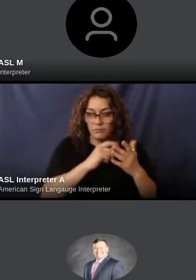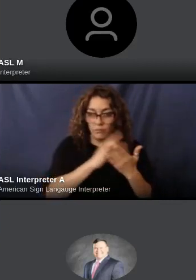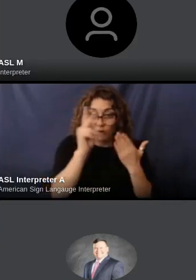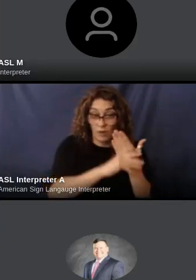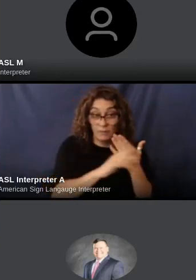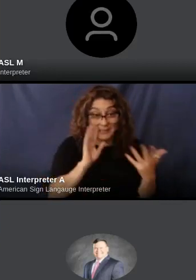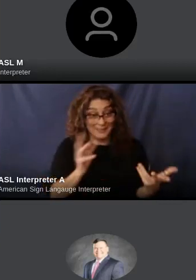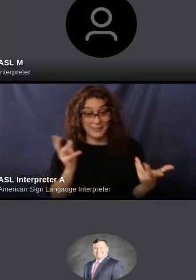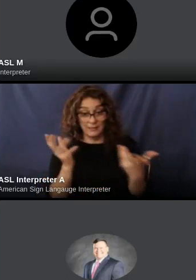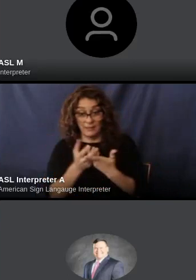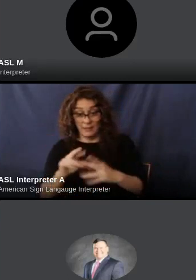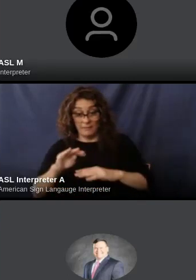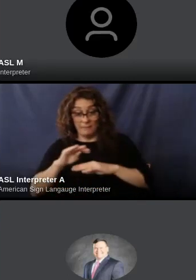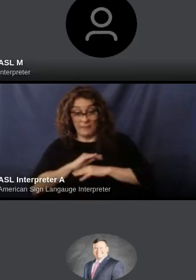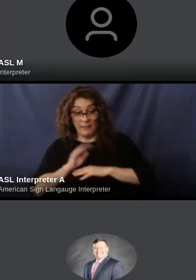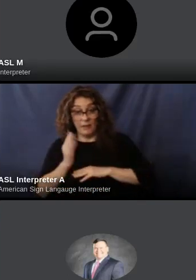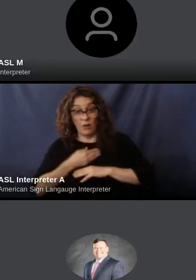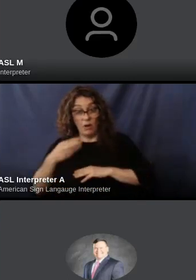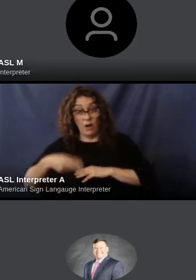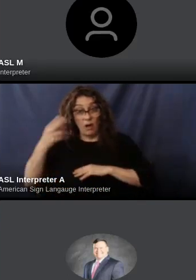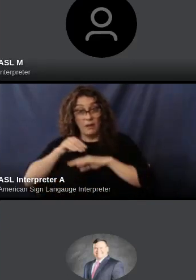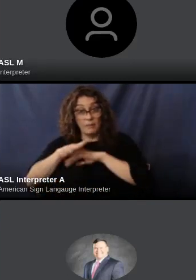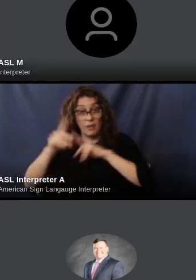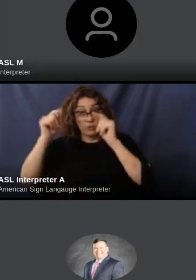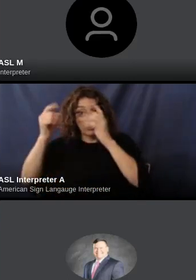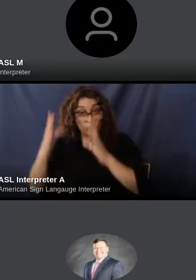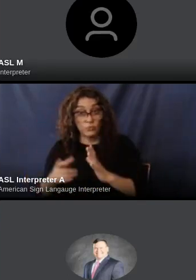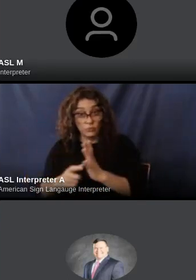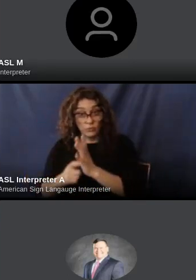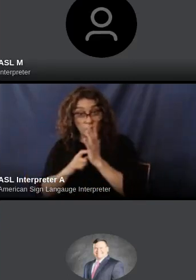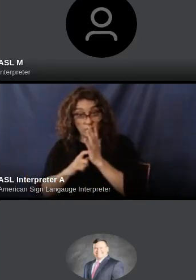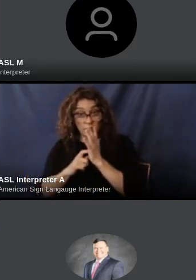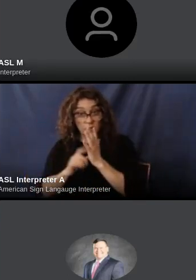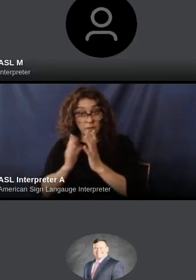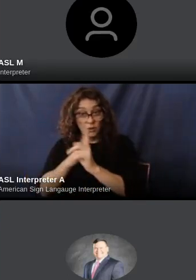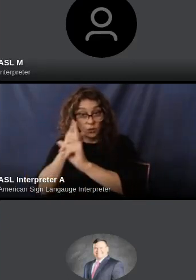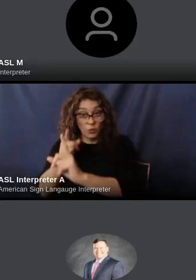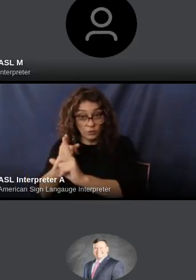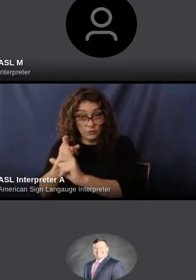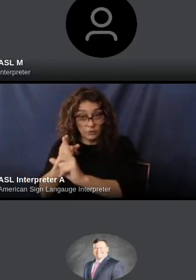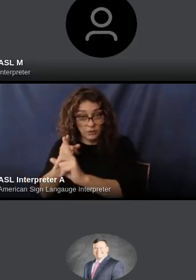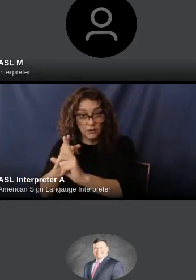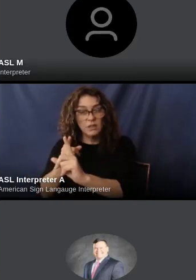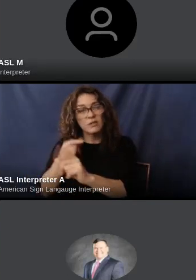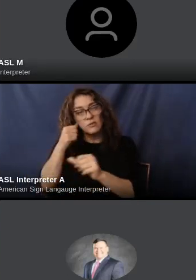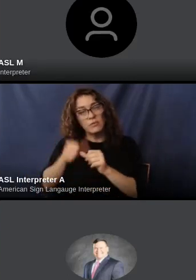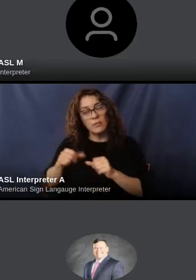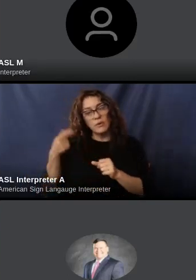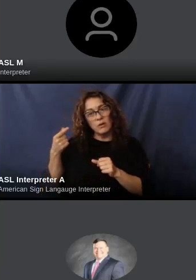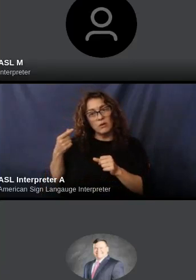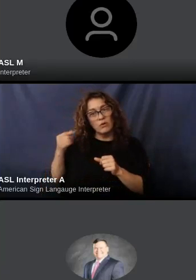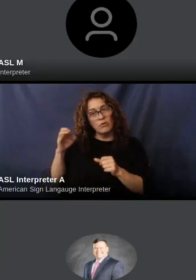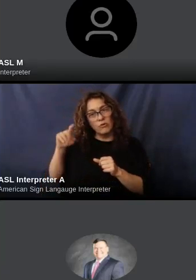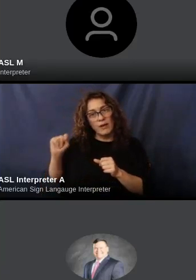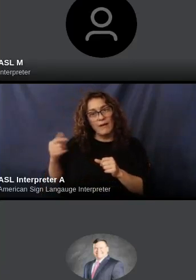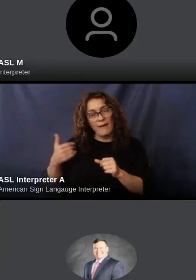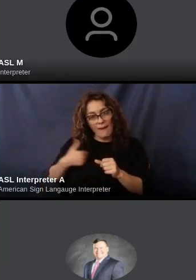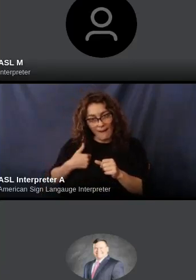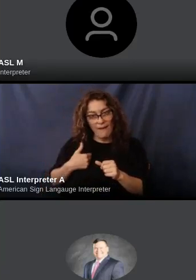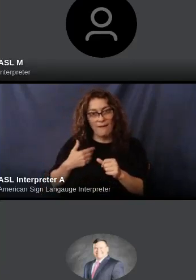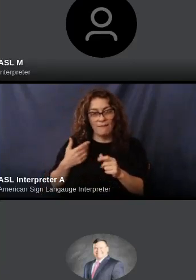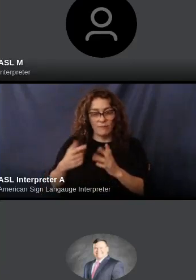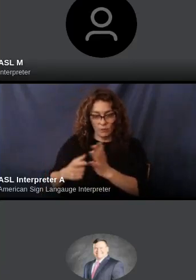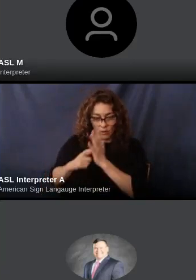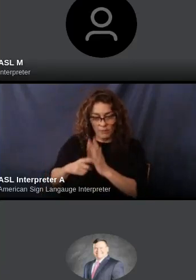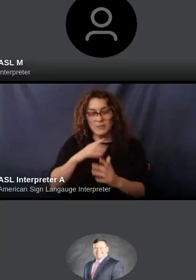so, the goal of this grant and our objectives and assurances that are outlined through T-Class Decision 6 is